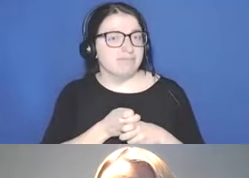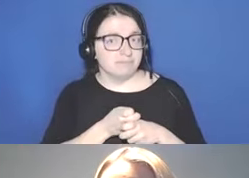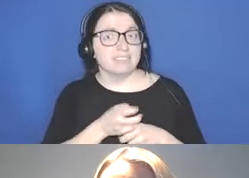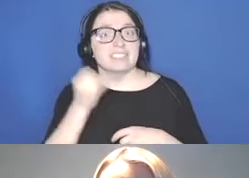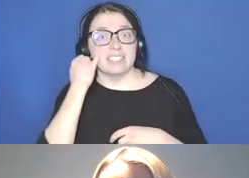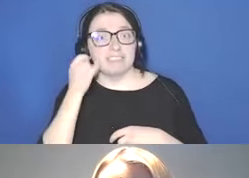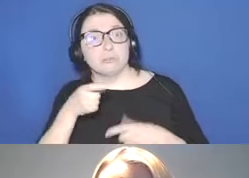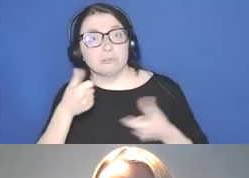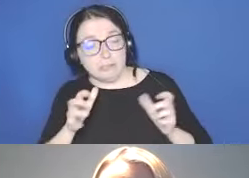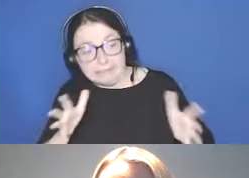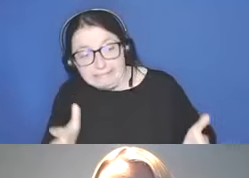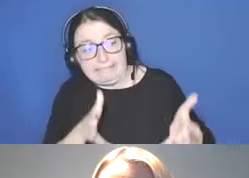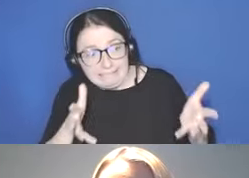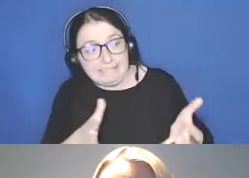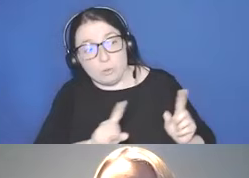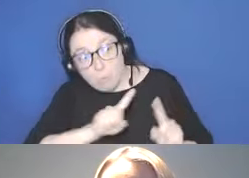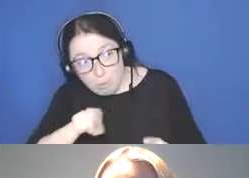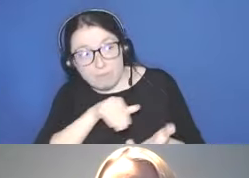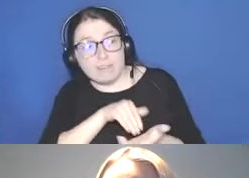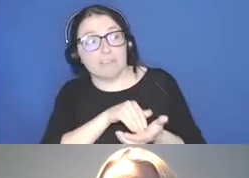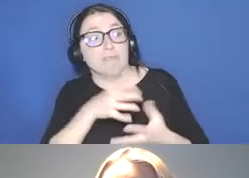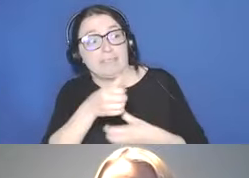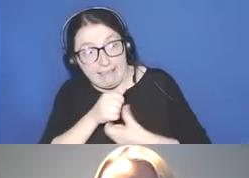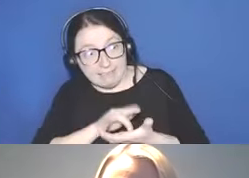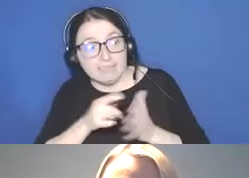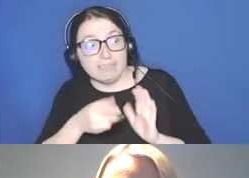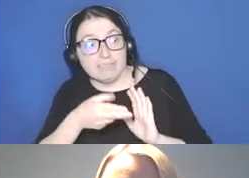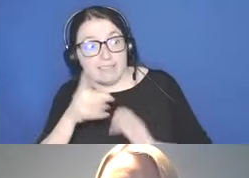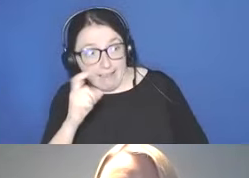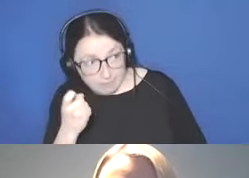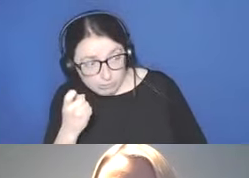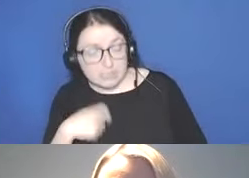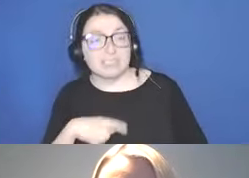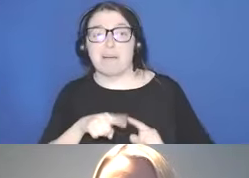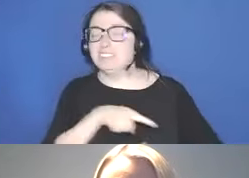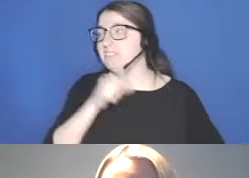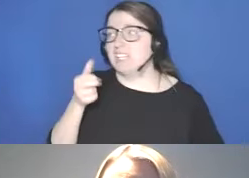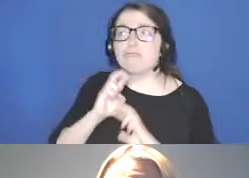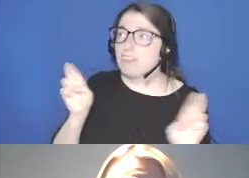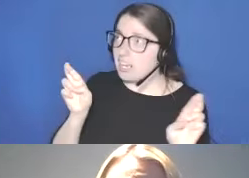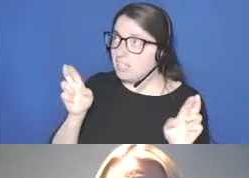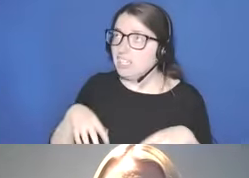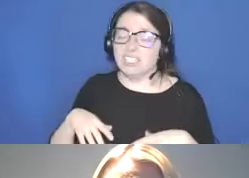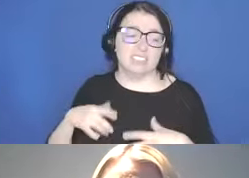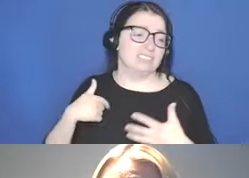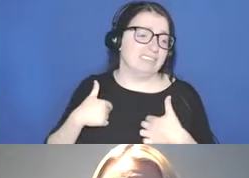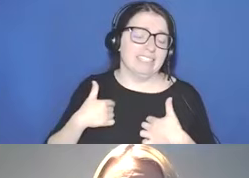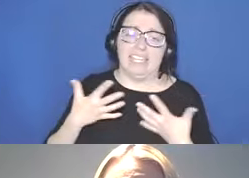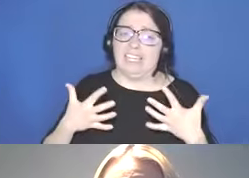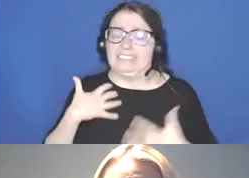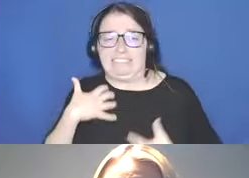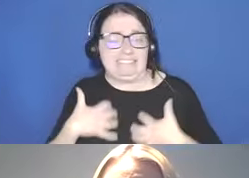get that assessment and that diagnosis, but they're just not ready, or maybe they're